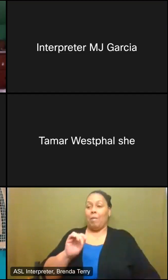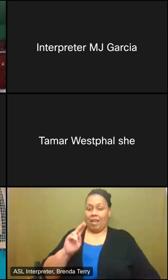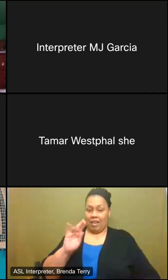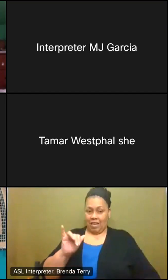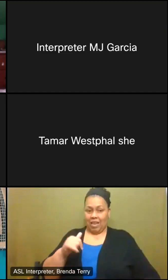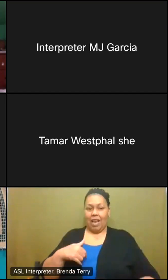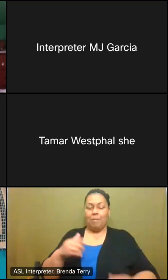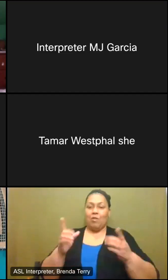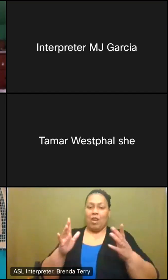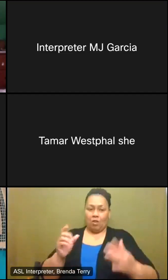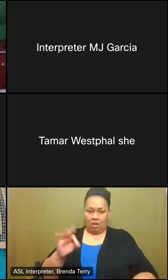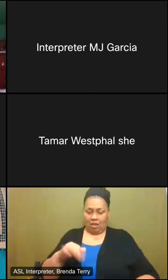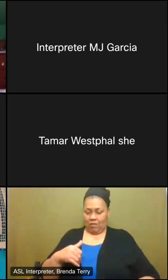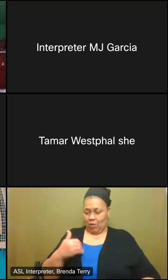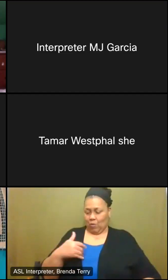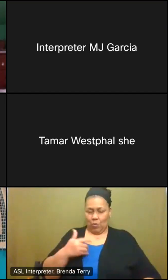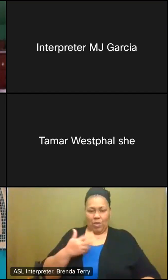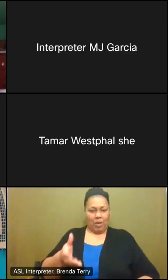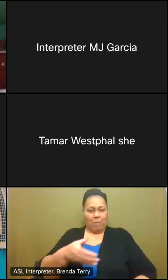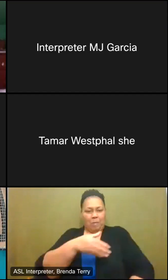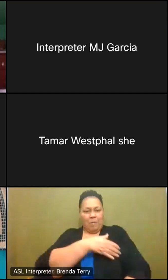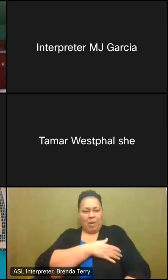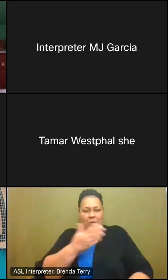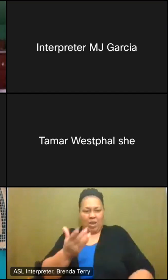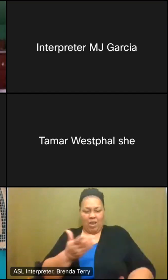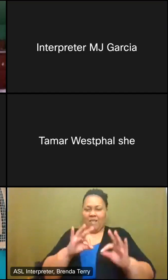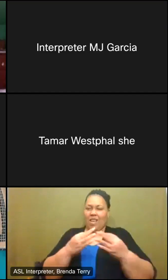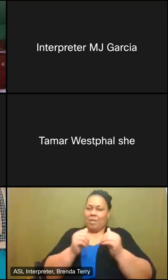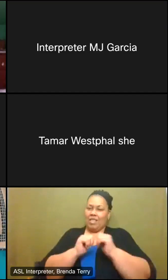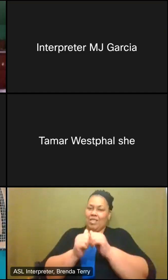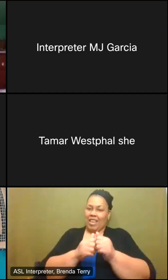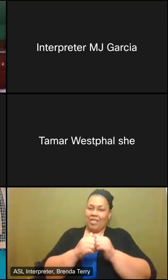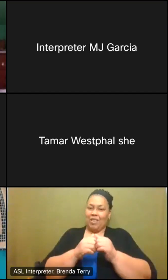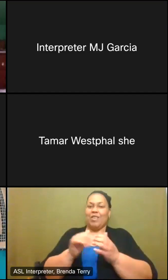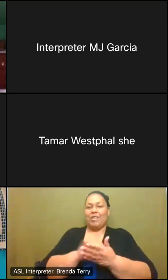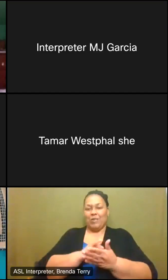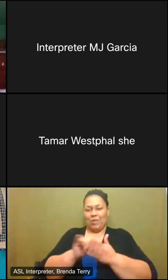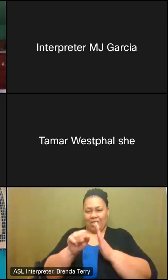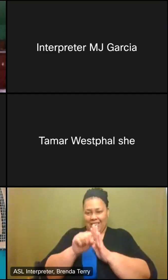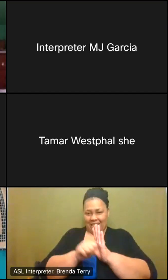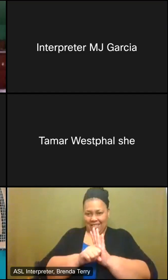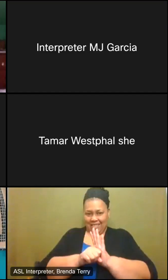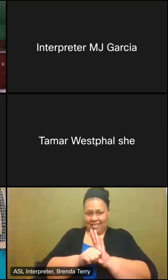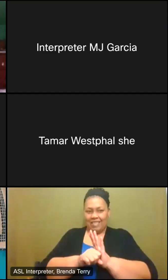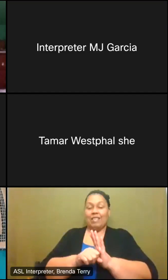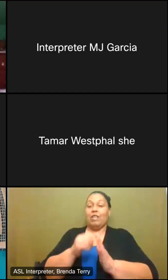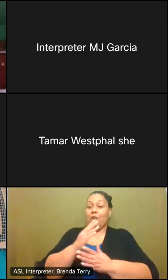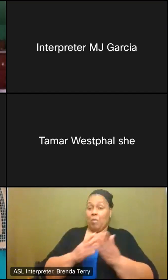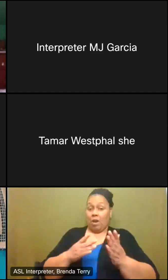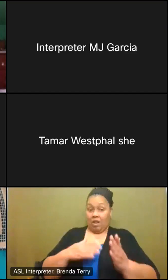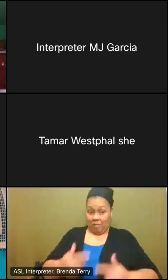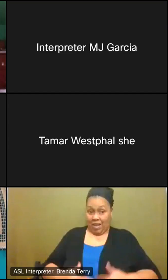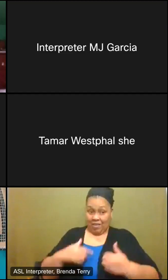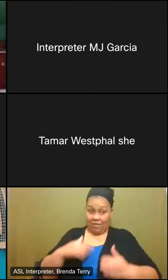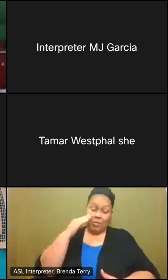the Director of Youth Power here at Families Together in New York State. And a part of my lived experience as a peer